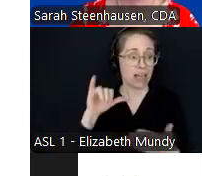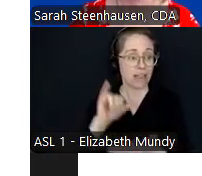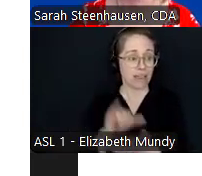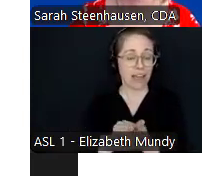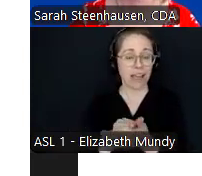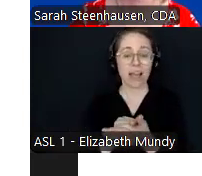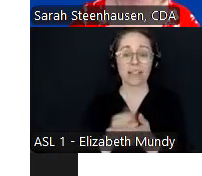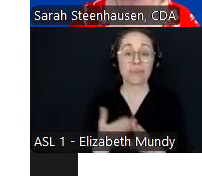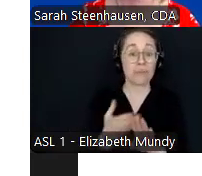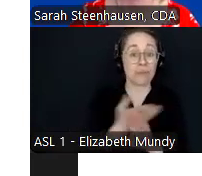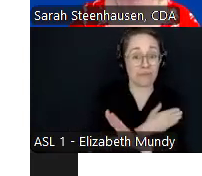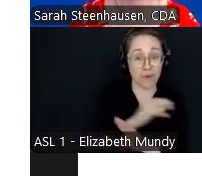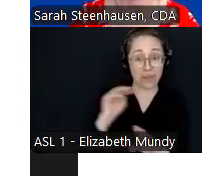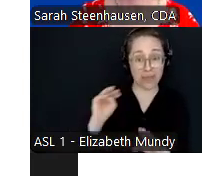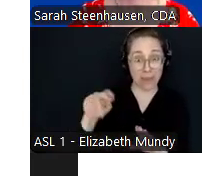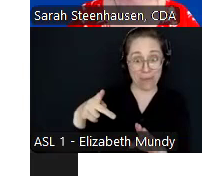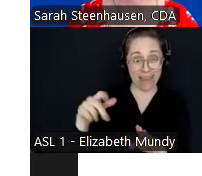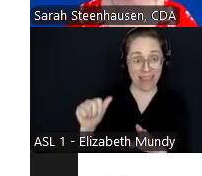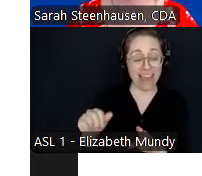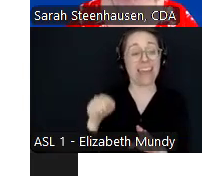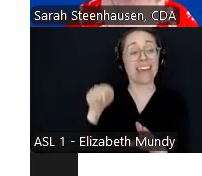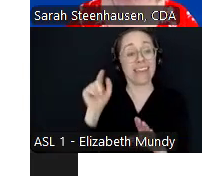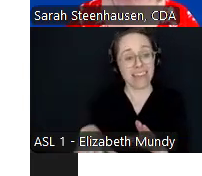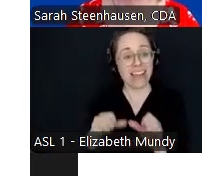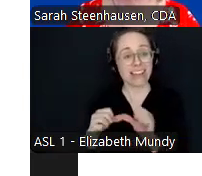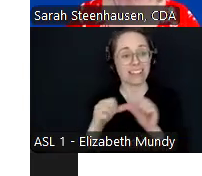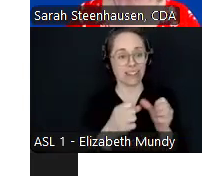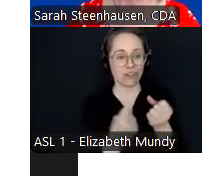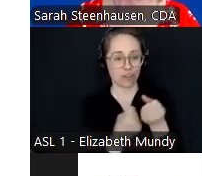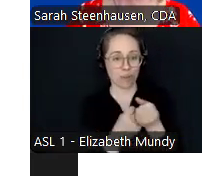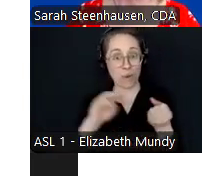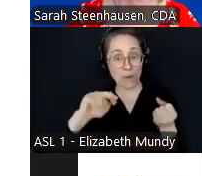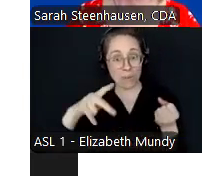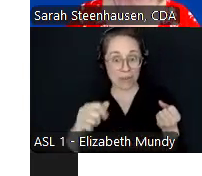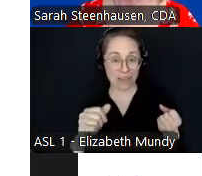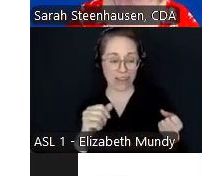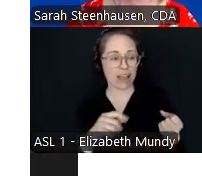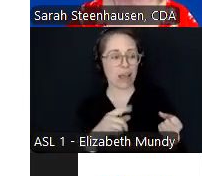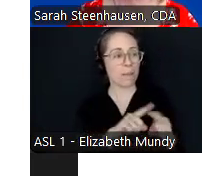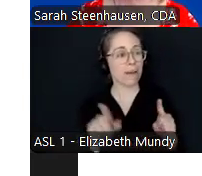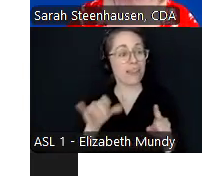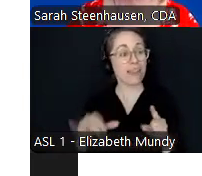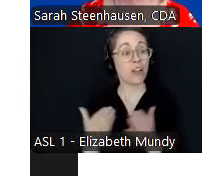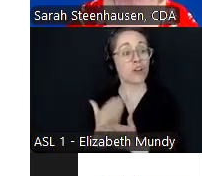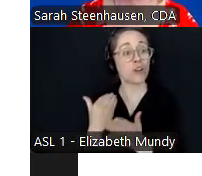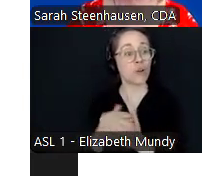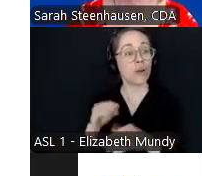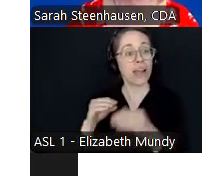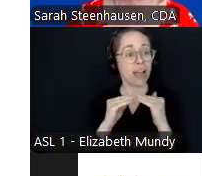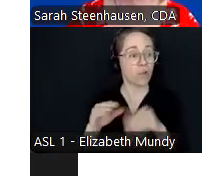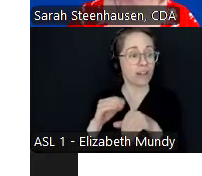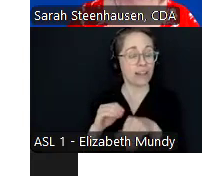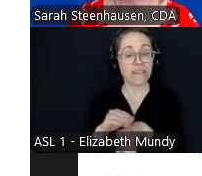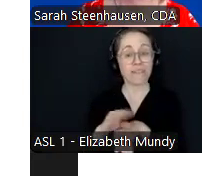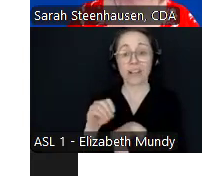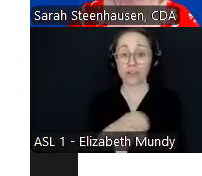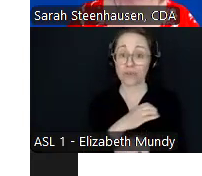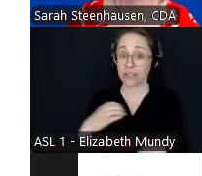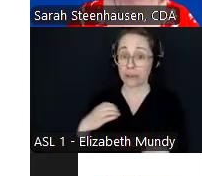continues to support the master plan, but a new development out of our Equity Advisory Committee. So